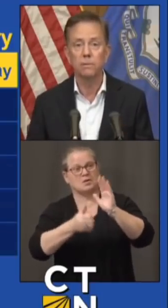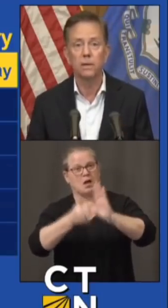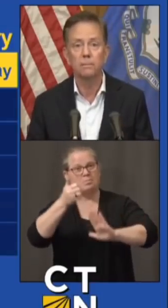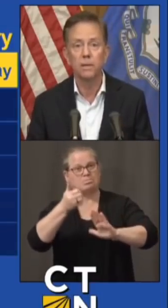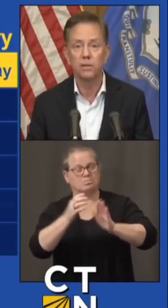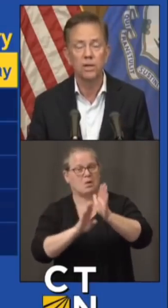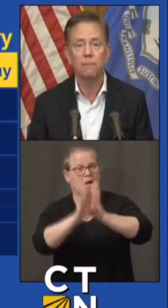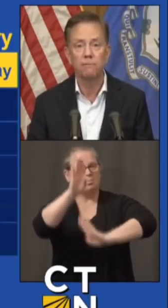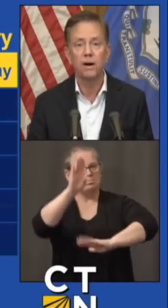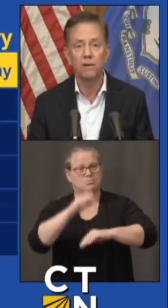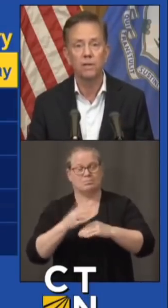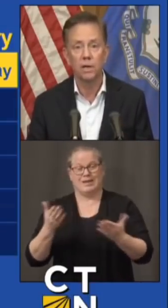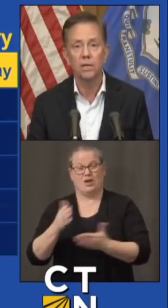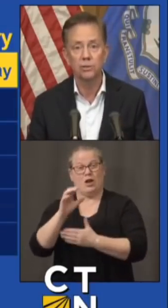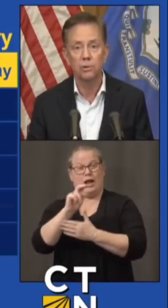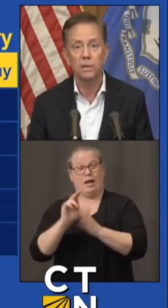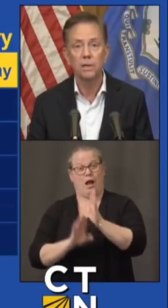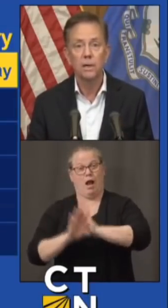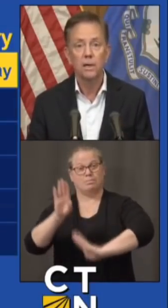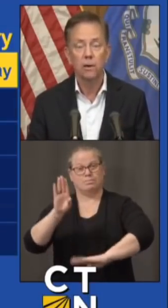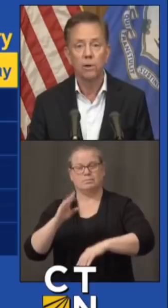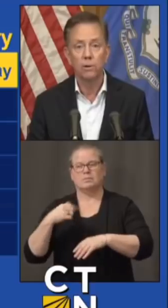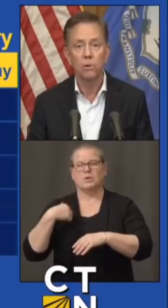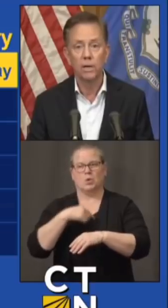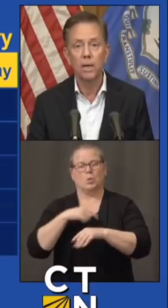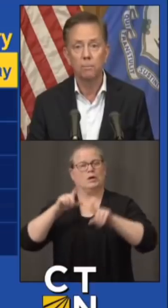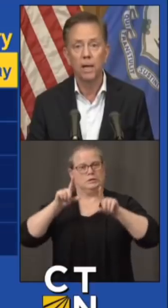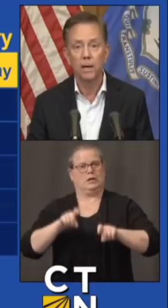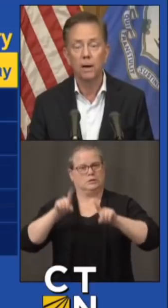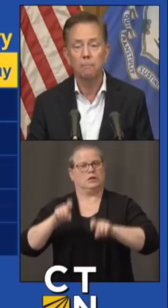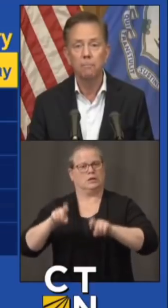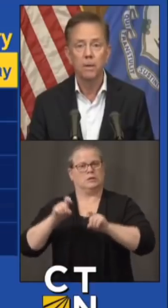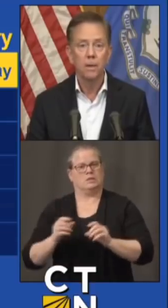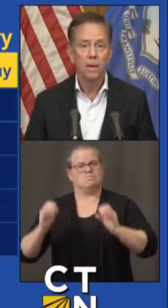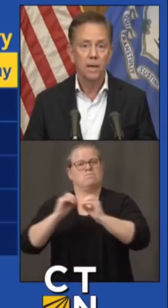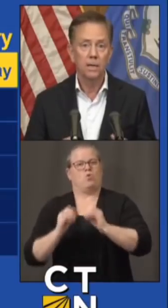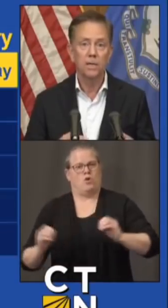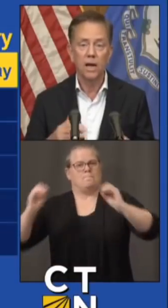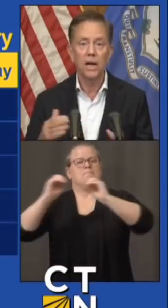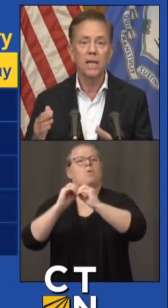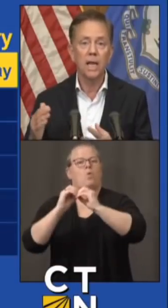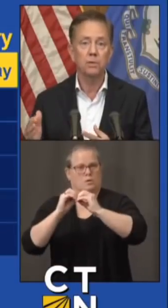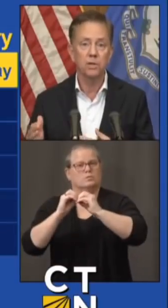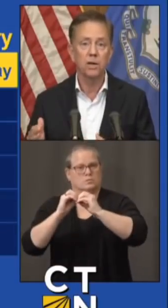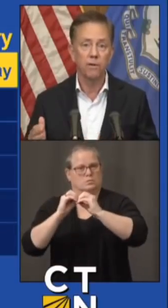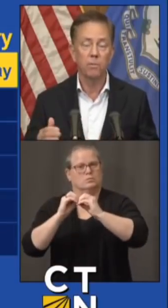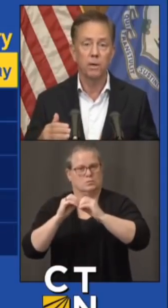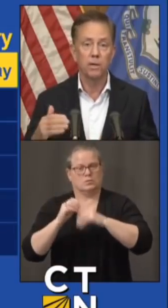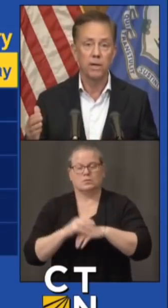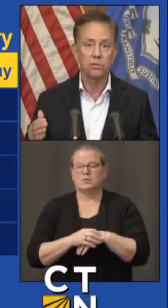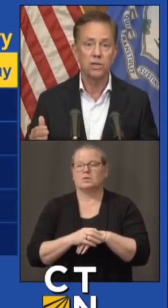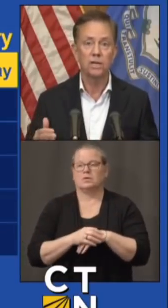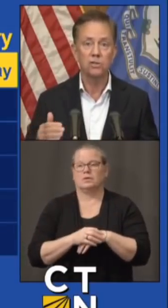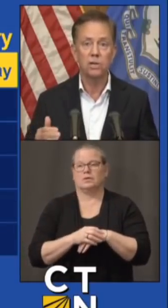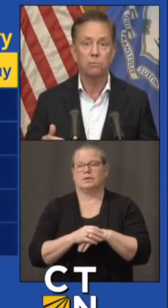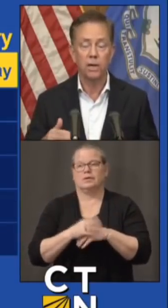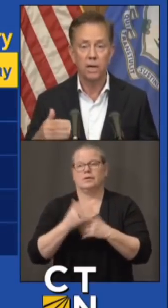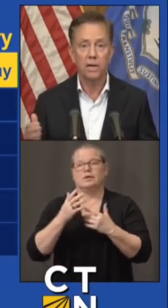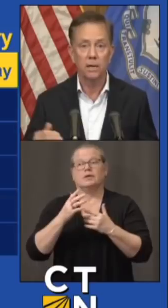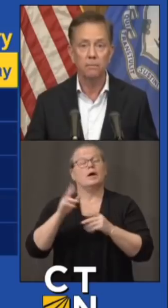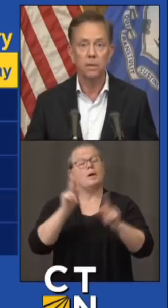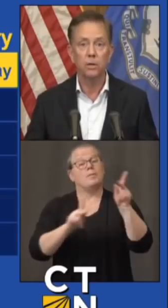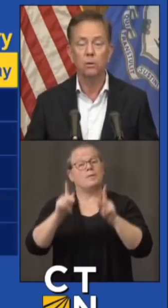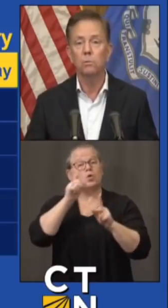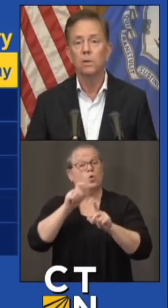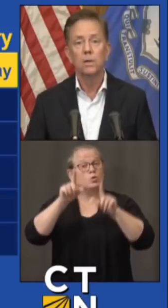we're in the top 5 in the country, and we're going to keep that up. And 98% of everybody who gets tested, we're